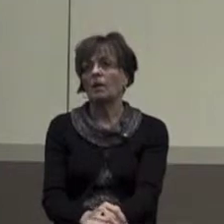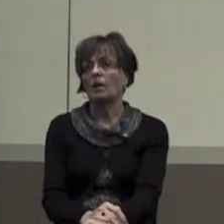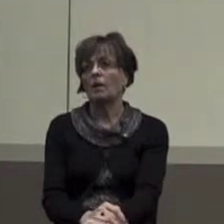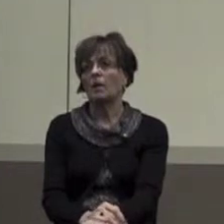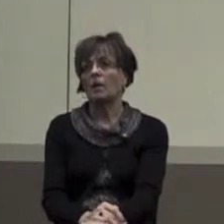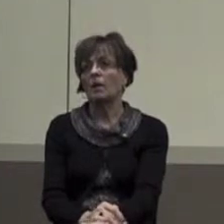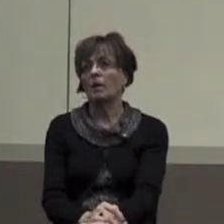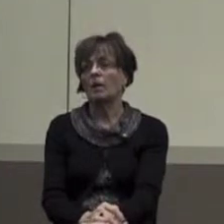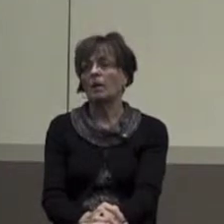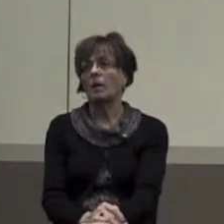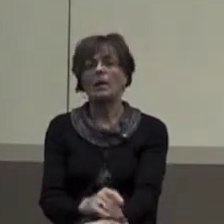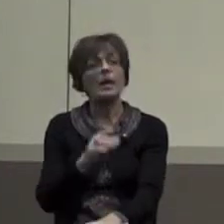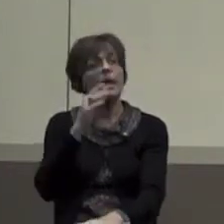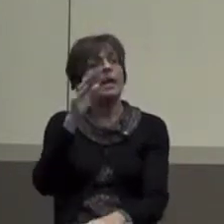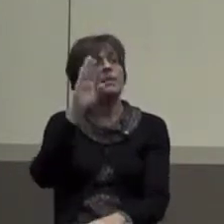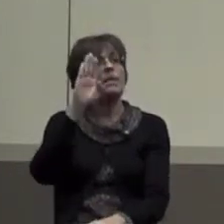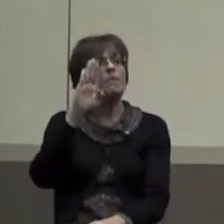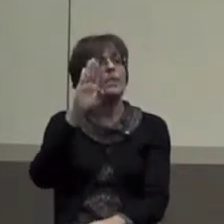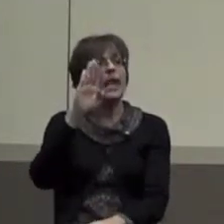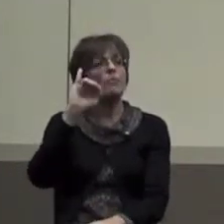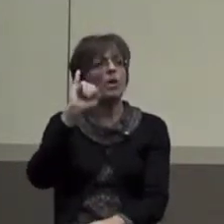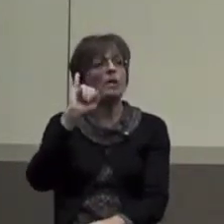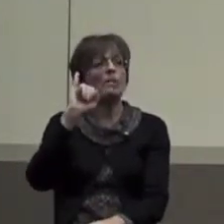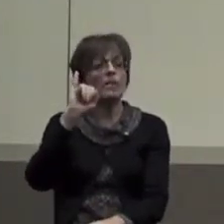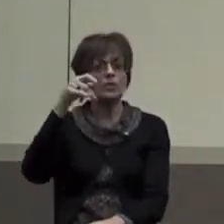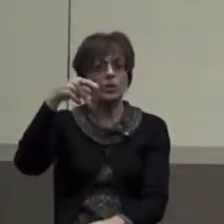And the behavioral intervention plan,